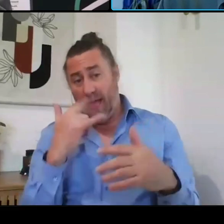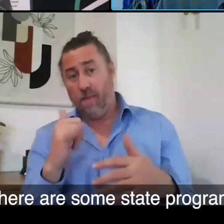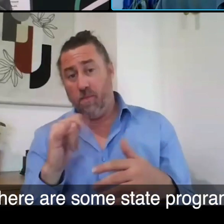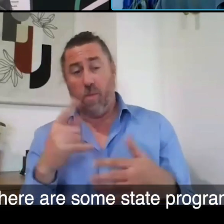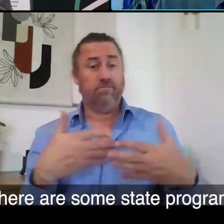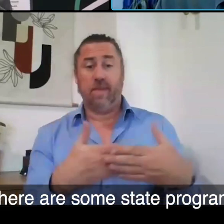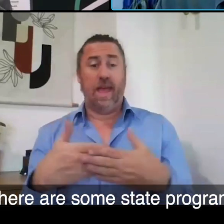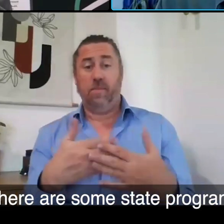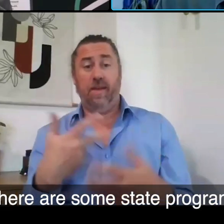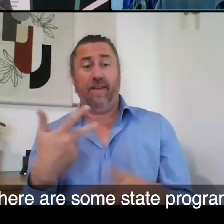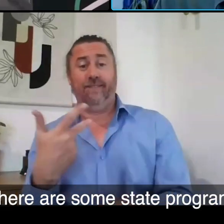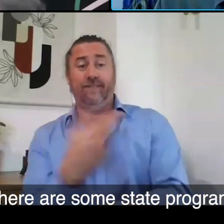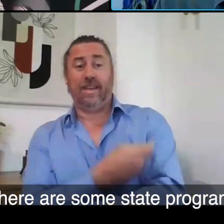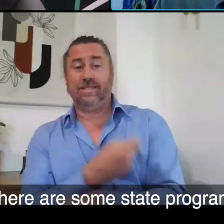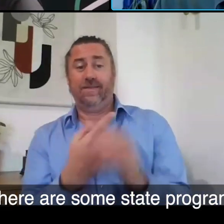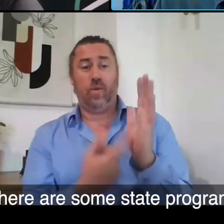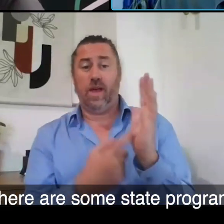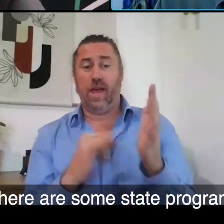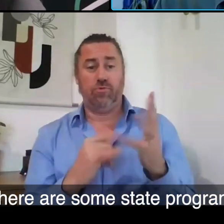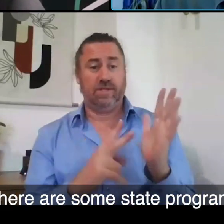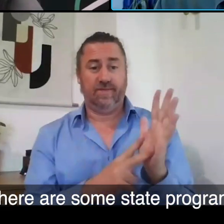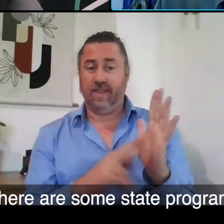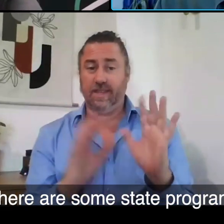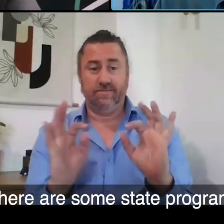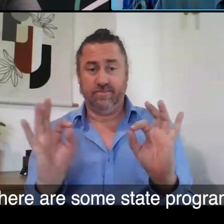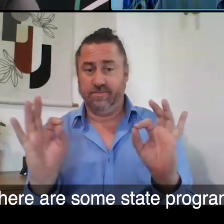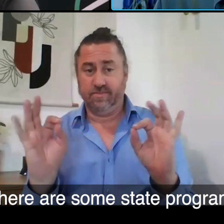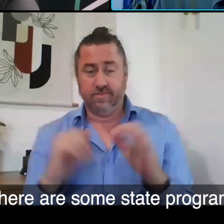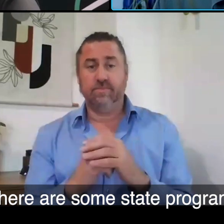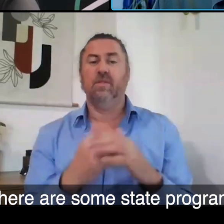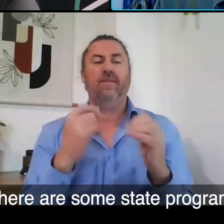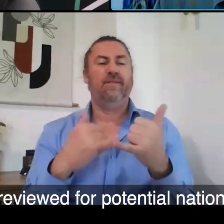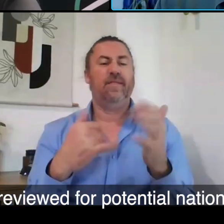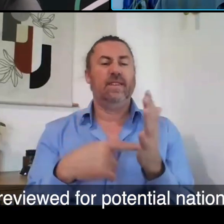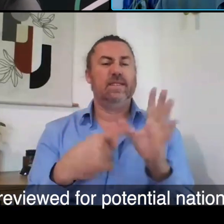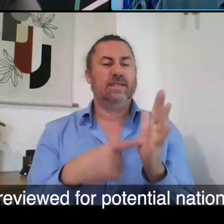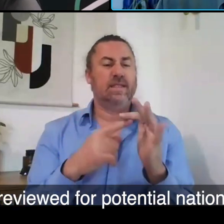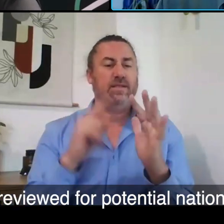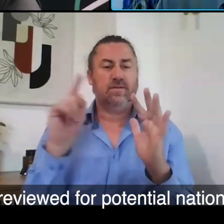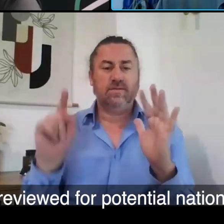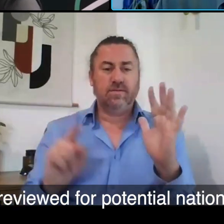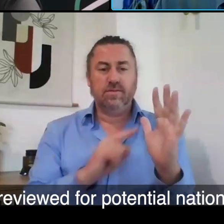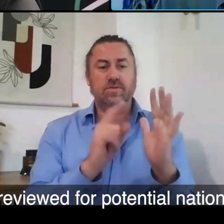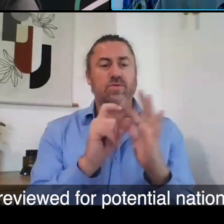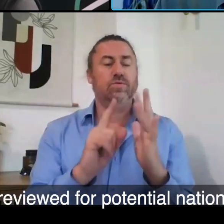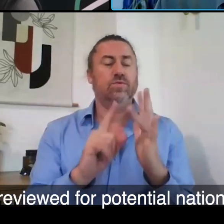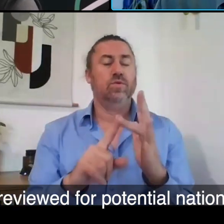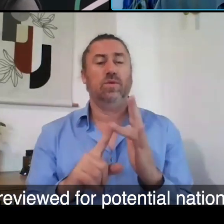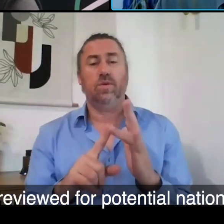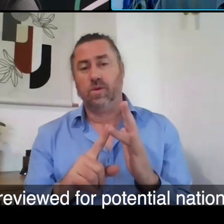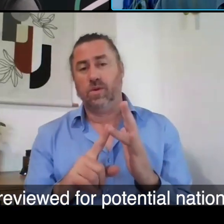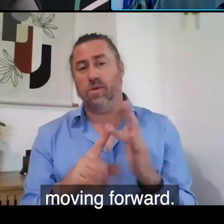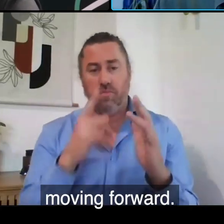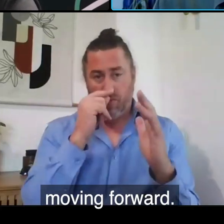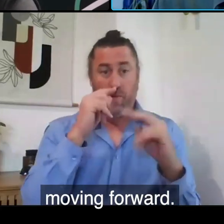at the moment for RSV. And there are some state programs and a look to have this reviewed for potential